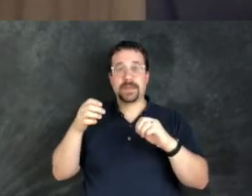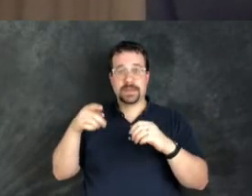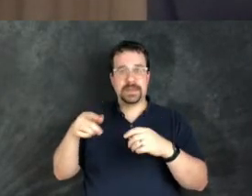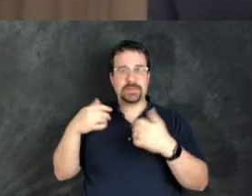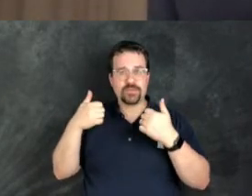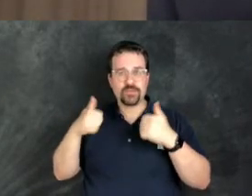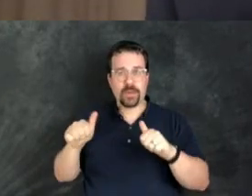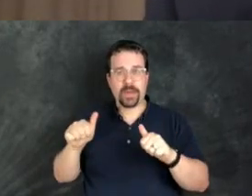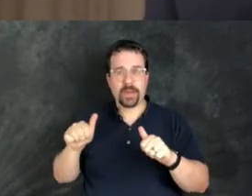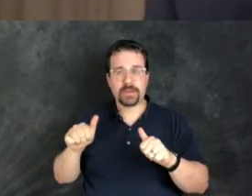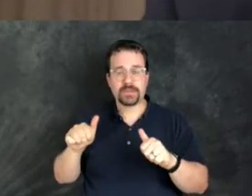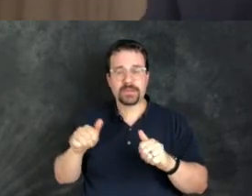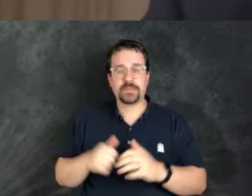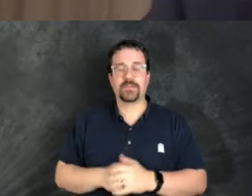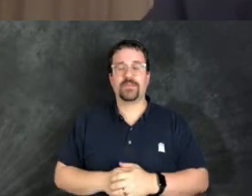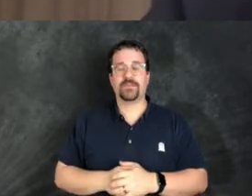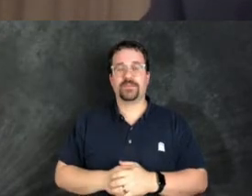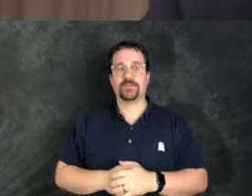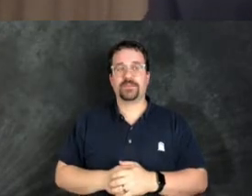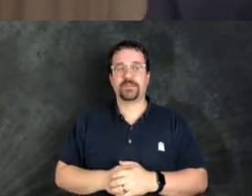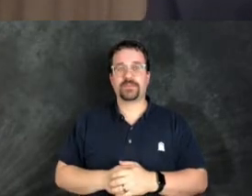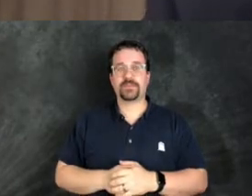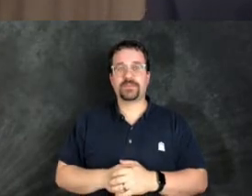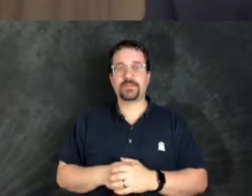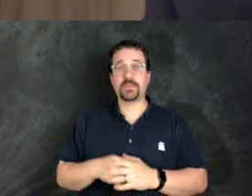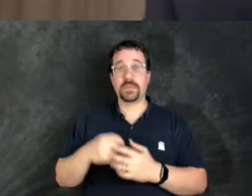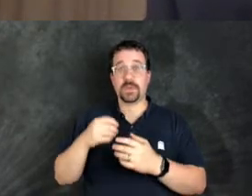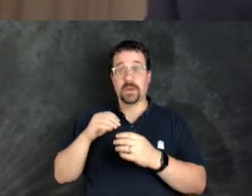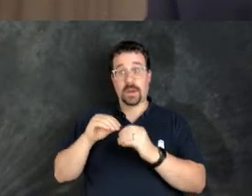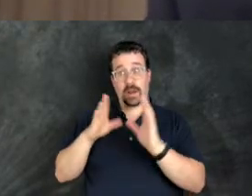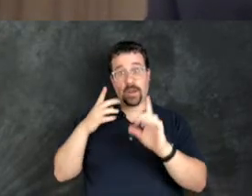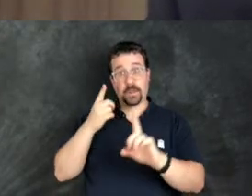he's undertaken? Well, the rather obvious